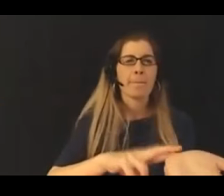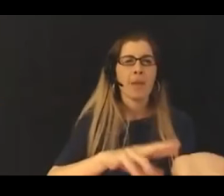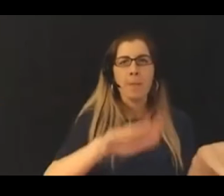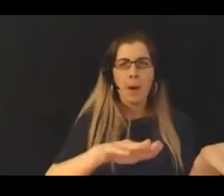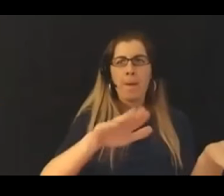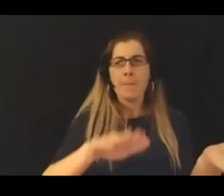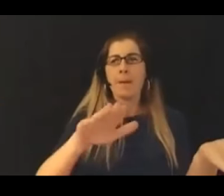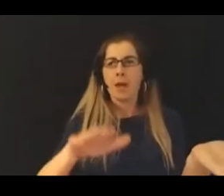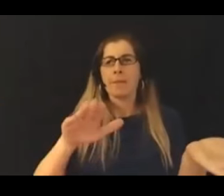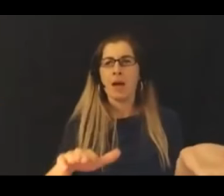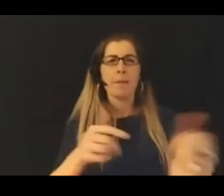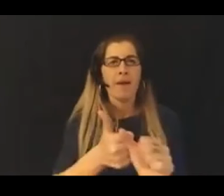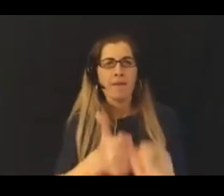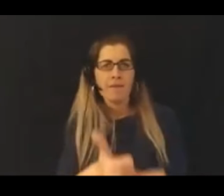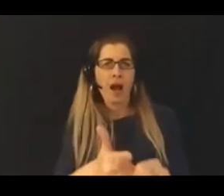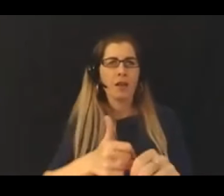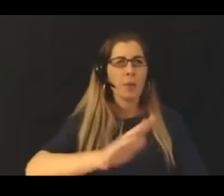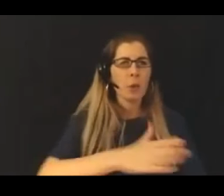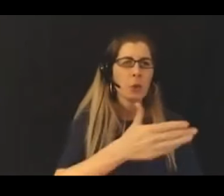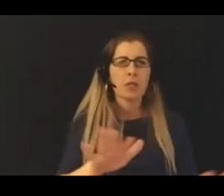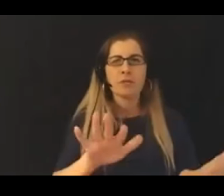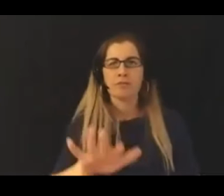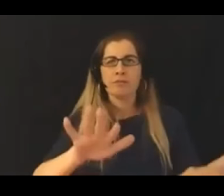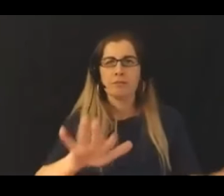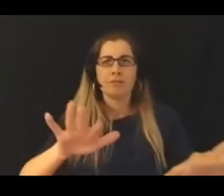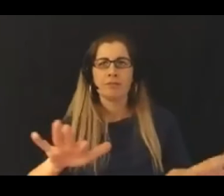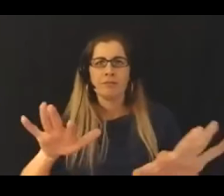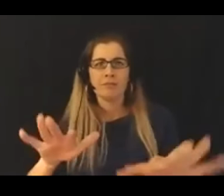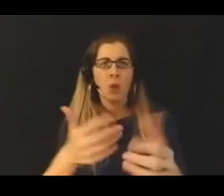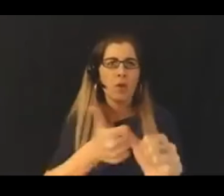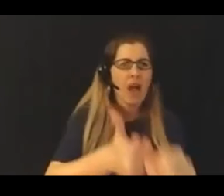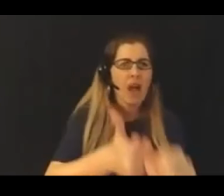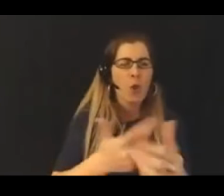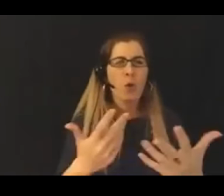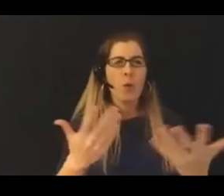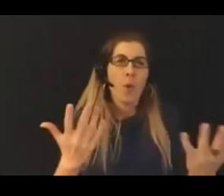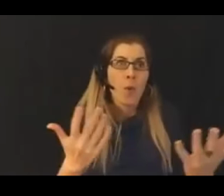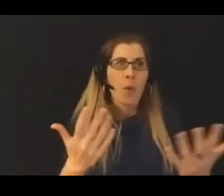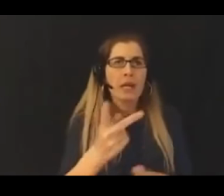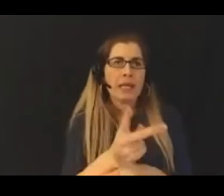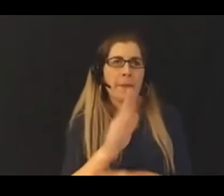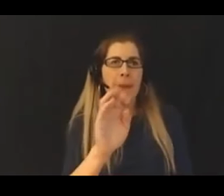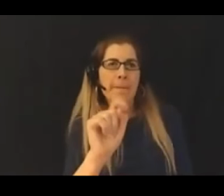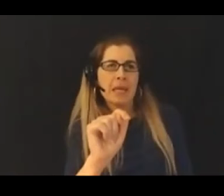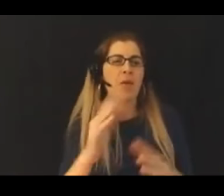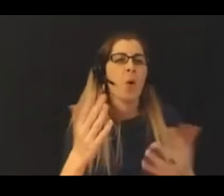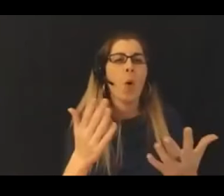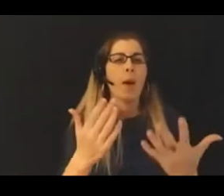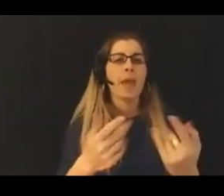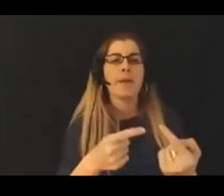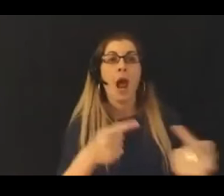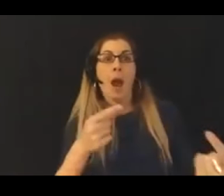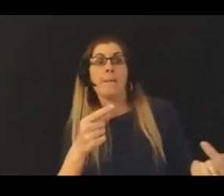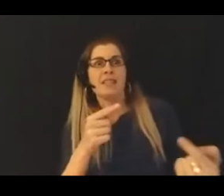keep to the beat, to a tune, maybe going with that, right, keeping a beat, or going against it. There's